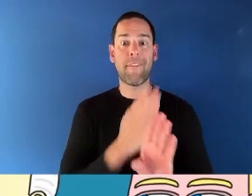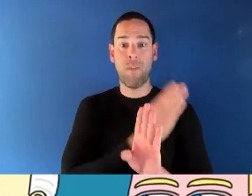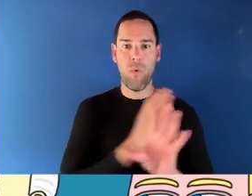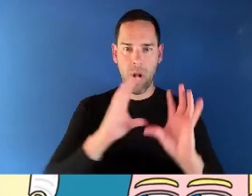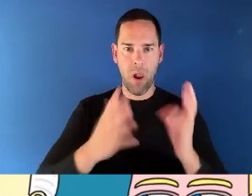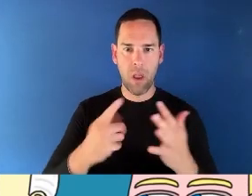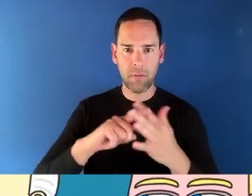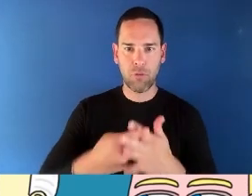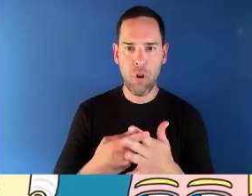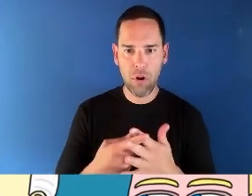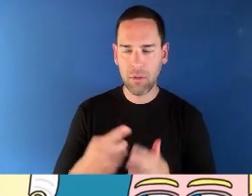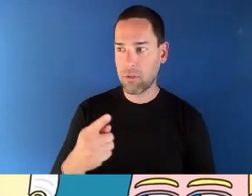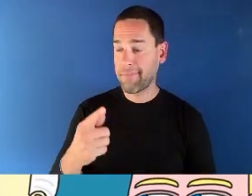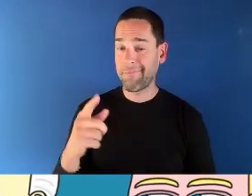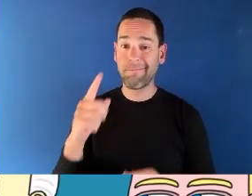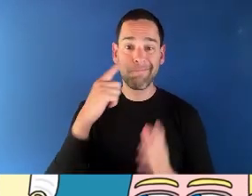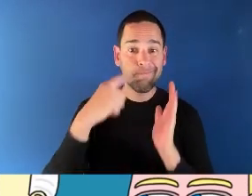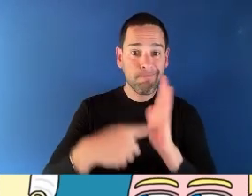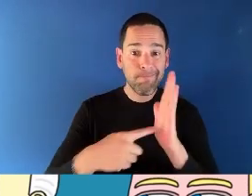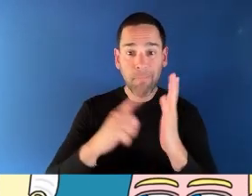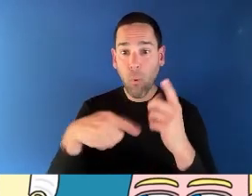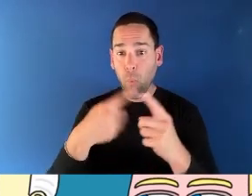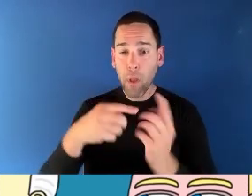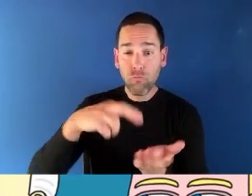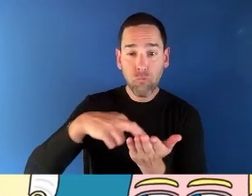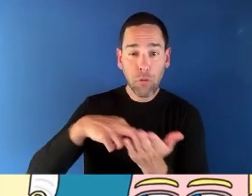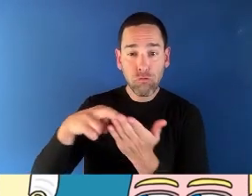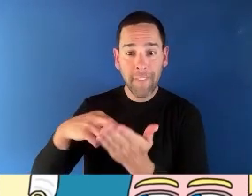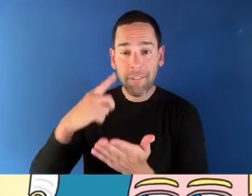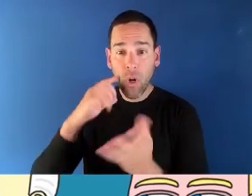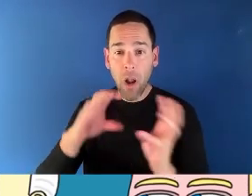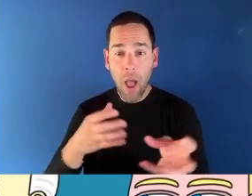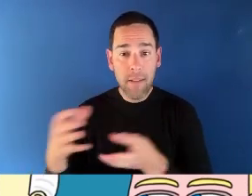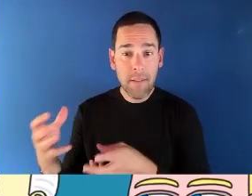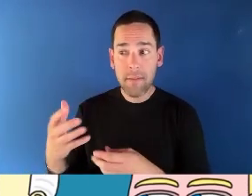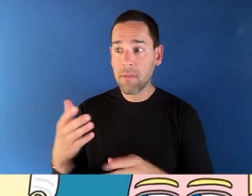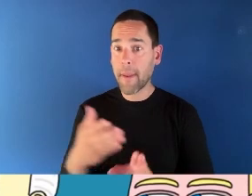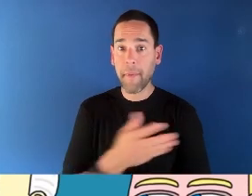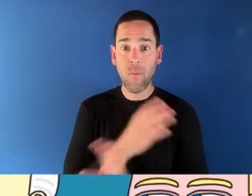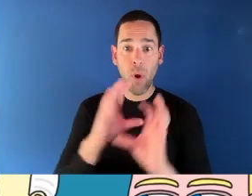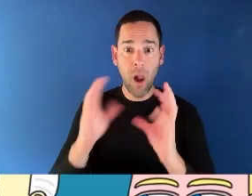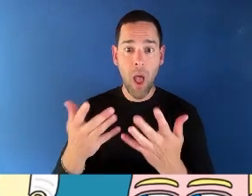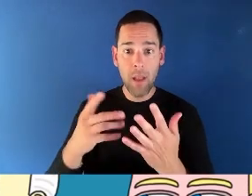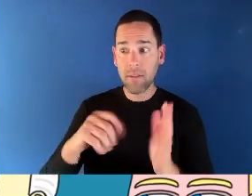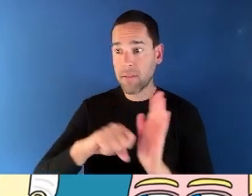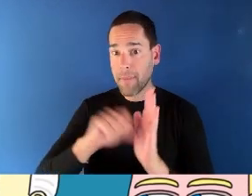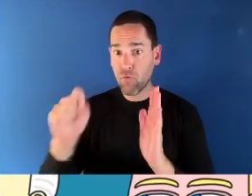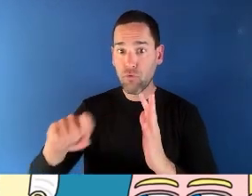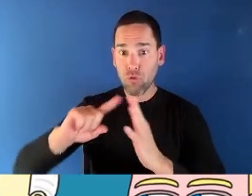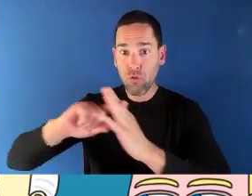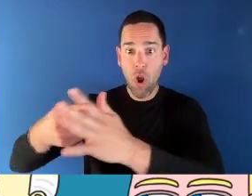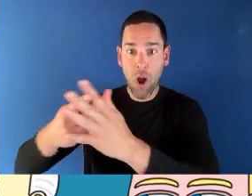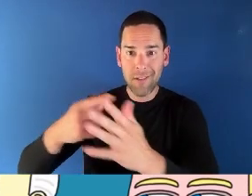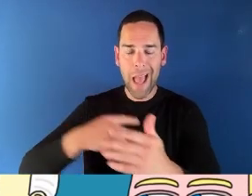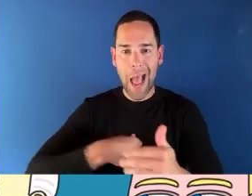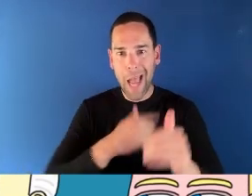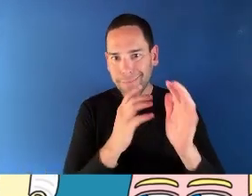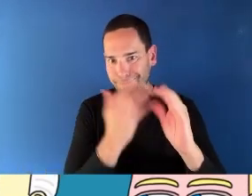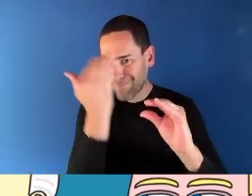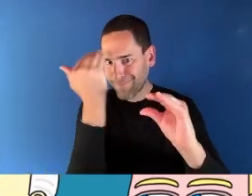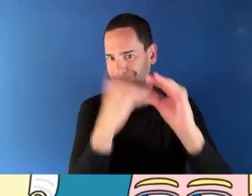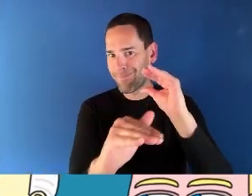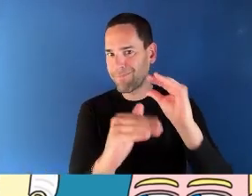when I'm making my schedule and talking to my professors before the class even starts, so that we're all on the same page going into it rather